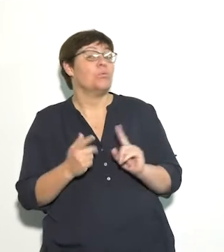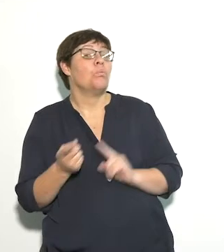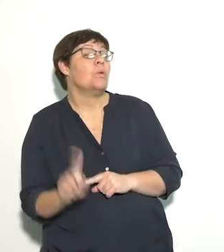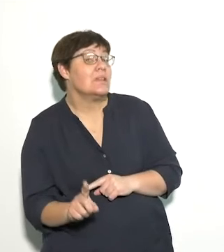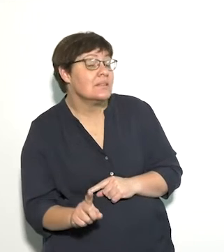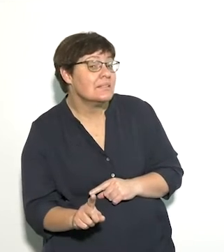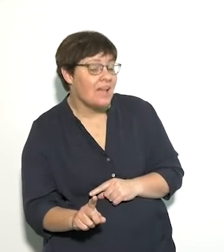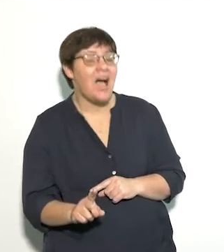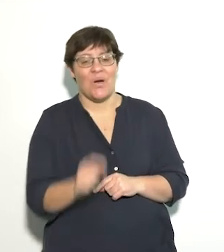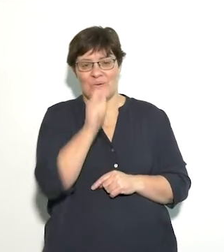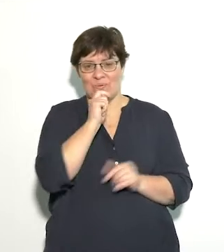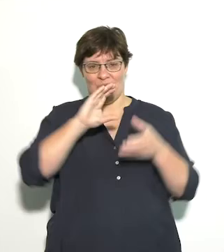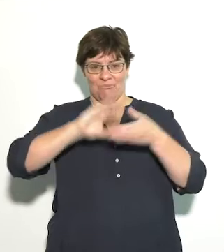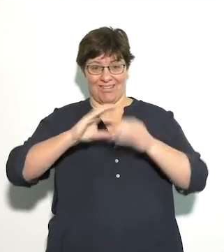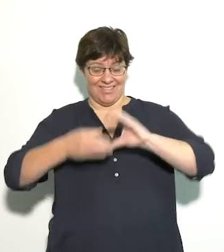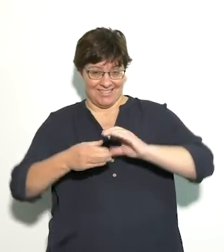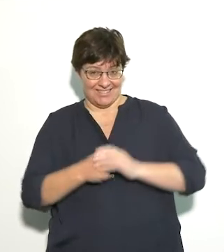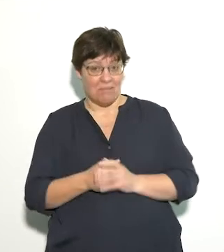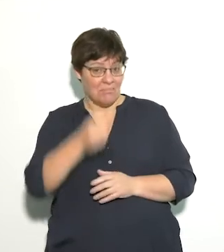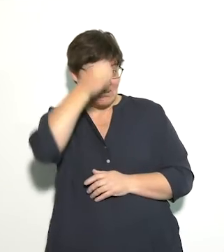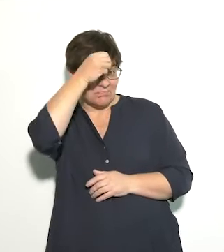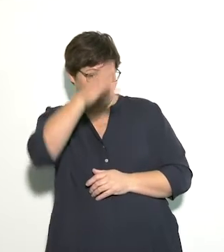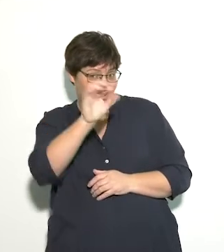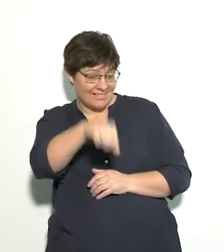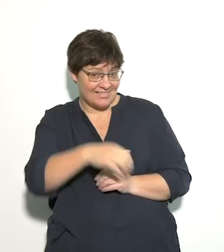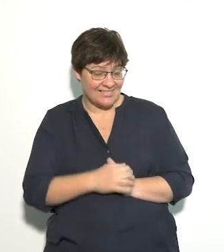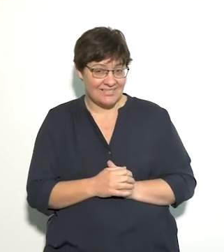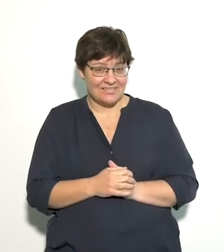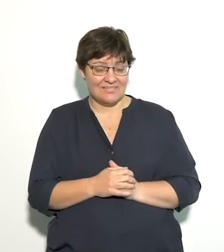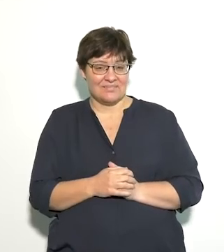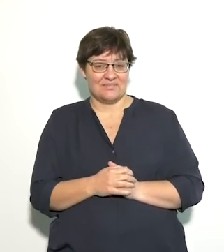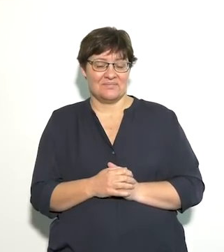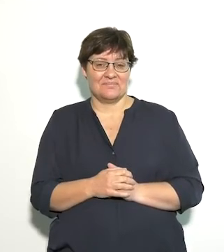he built his house using bricks. Very smart.